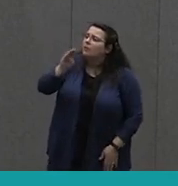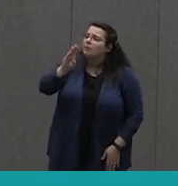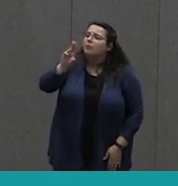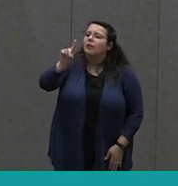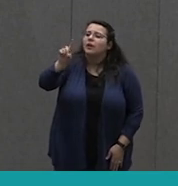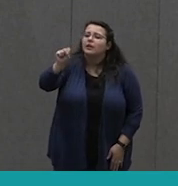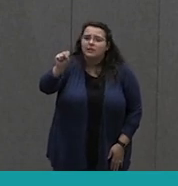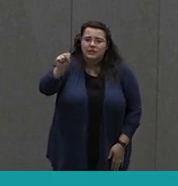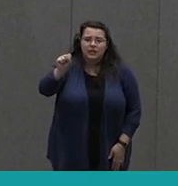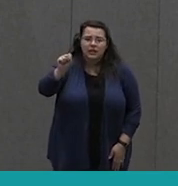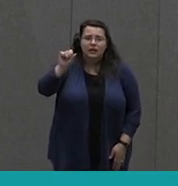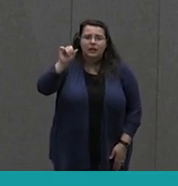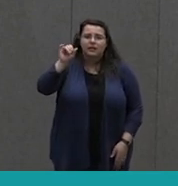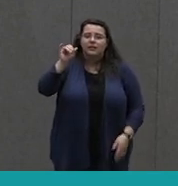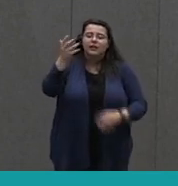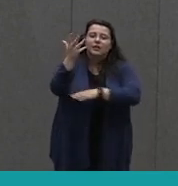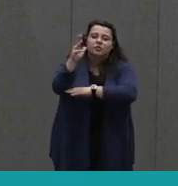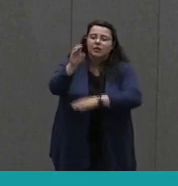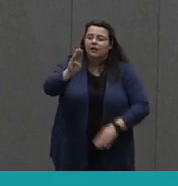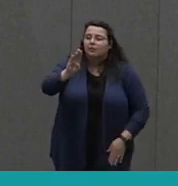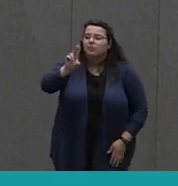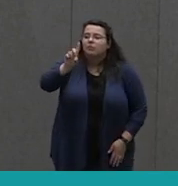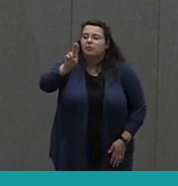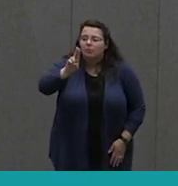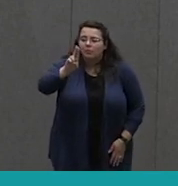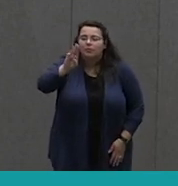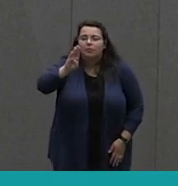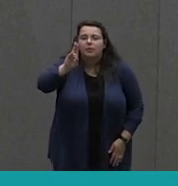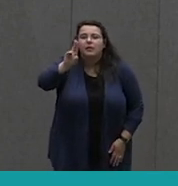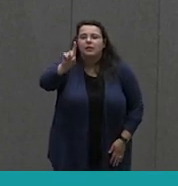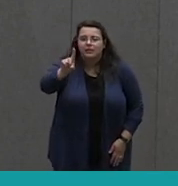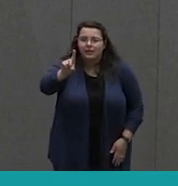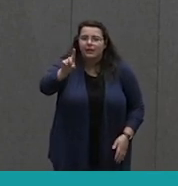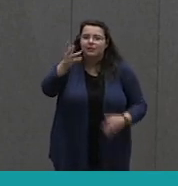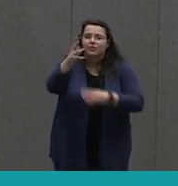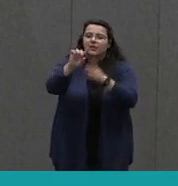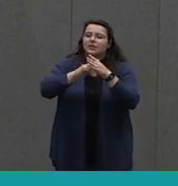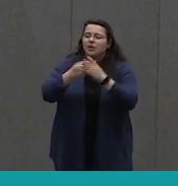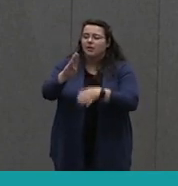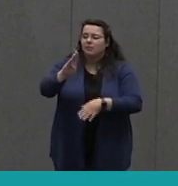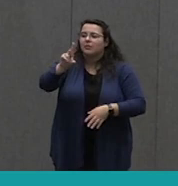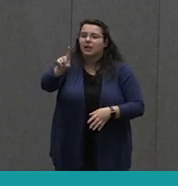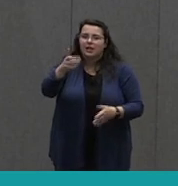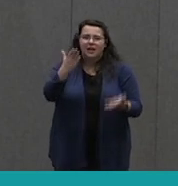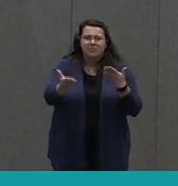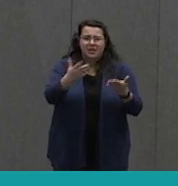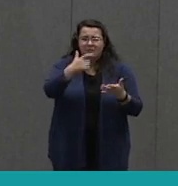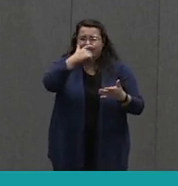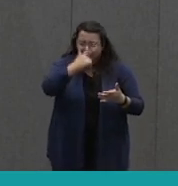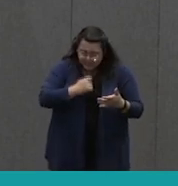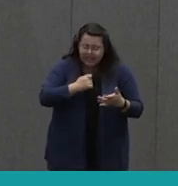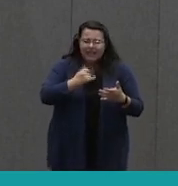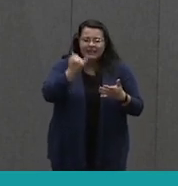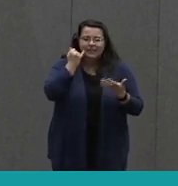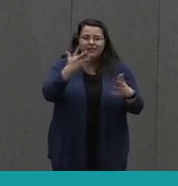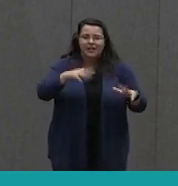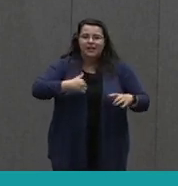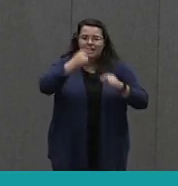And you could also bring your stuffed animal whenever you're coming to watch us on television. You could bring your stuffed